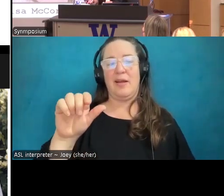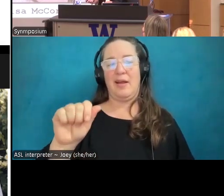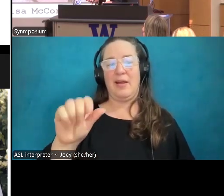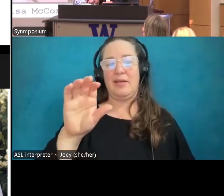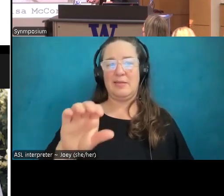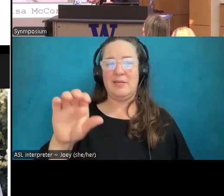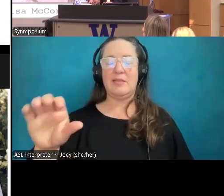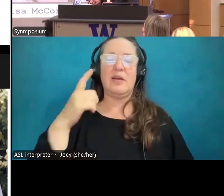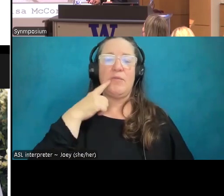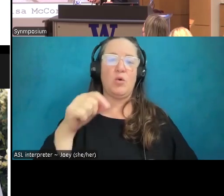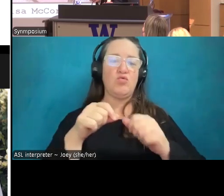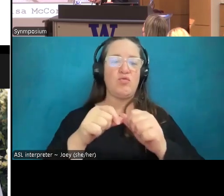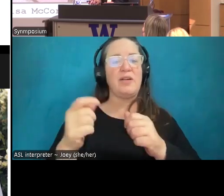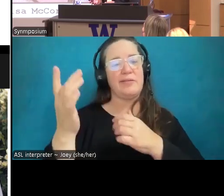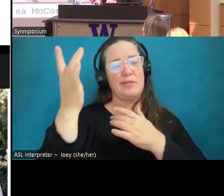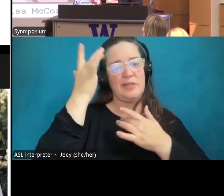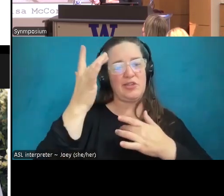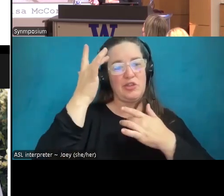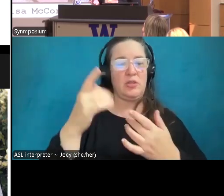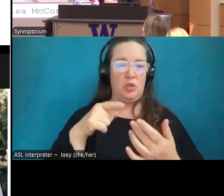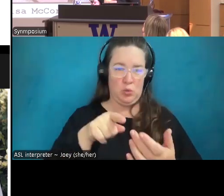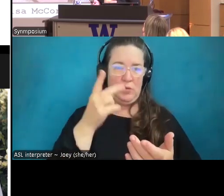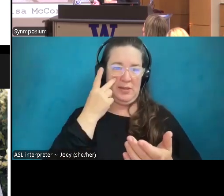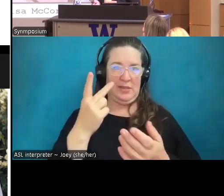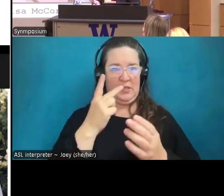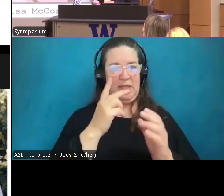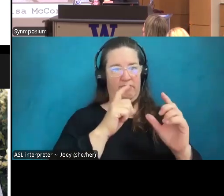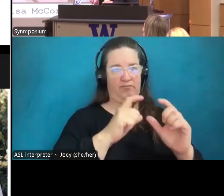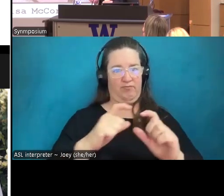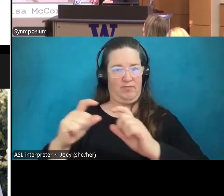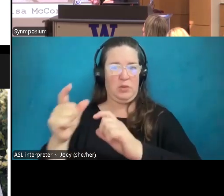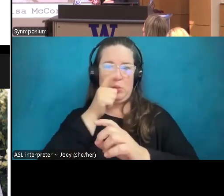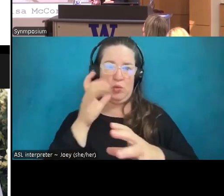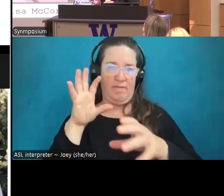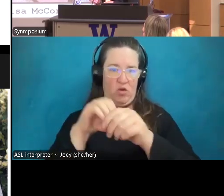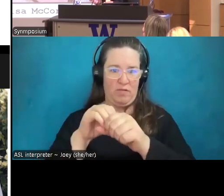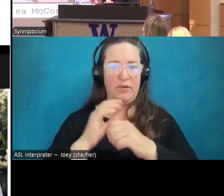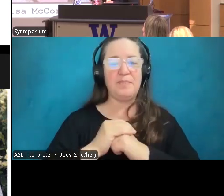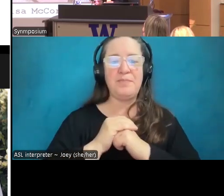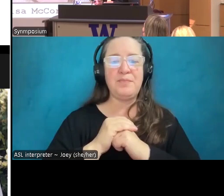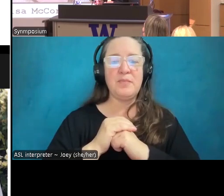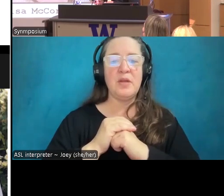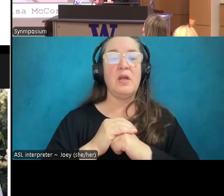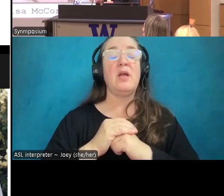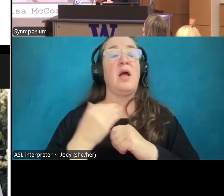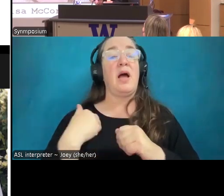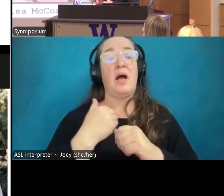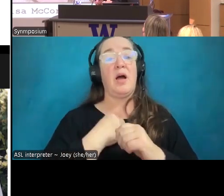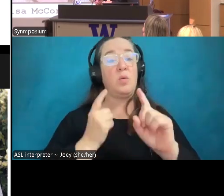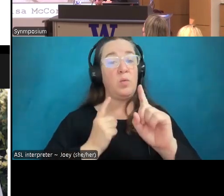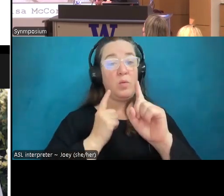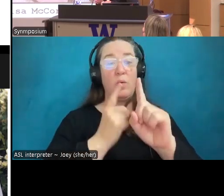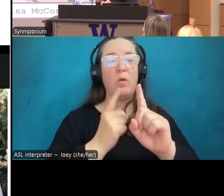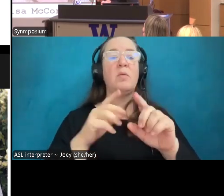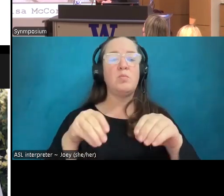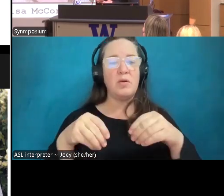Anita Chopra, myself, Andrew Schamess, Hector Bonilla, and Lisa McCorkle. Our mission is to advance education, advocate